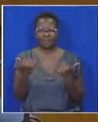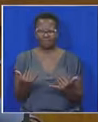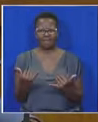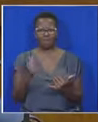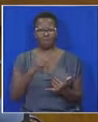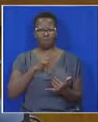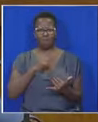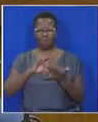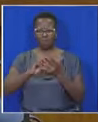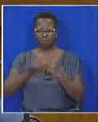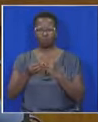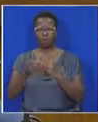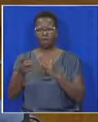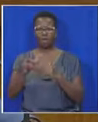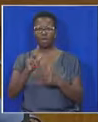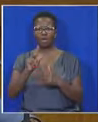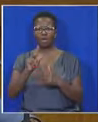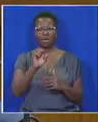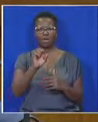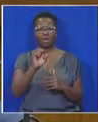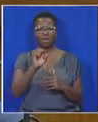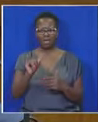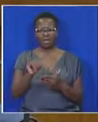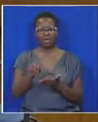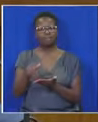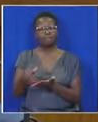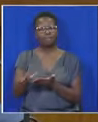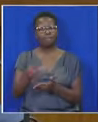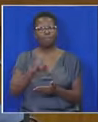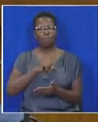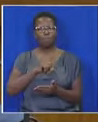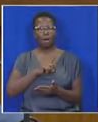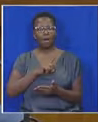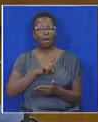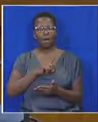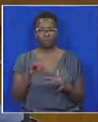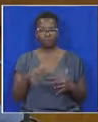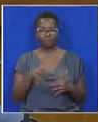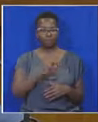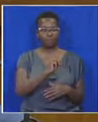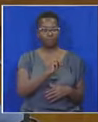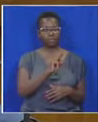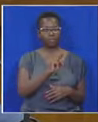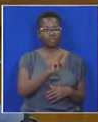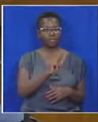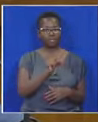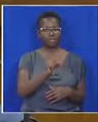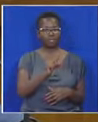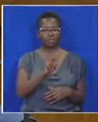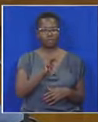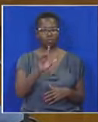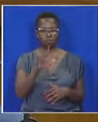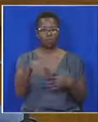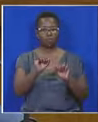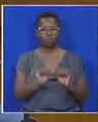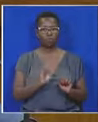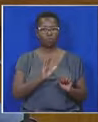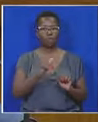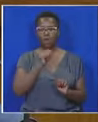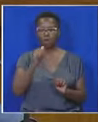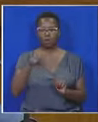to exclude poor old Kenny? They were afraid that Mr. Zuma would appoint Kenny as the board's chair rather than Yershin